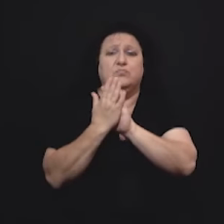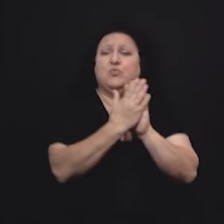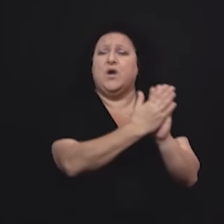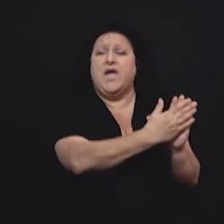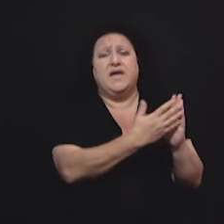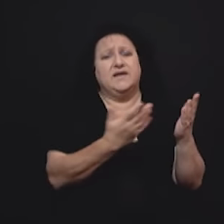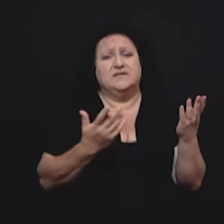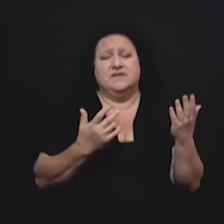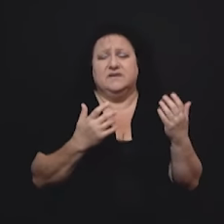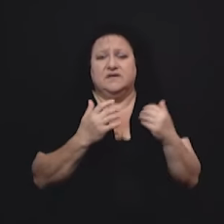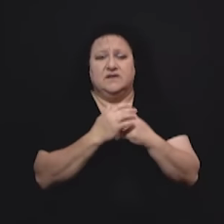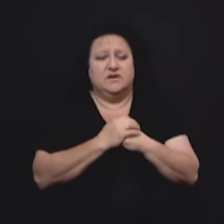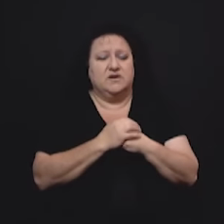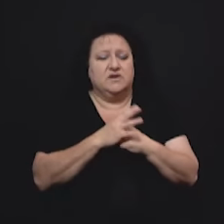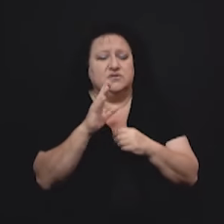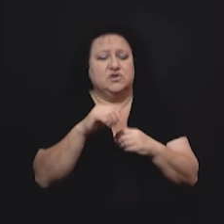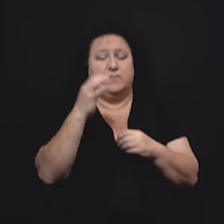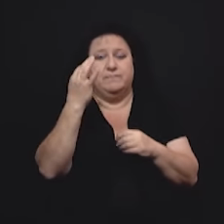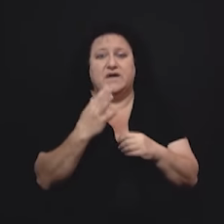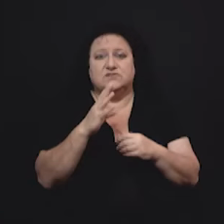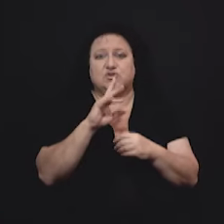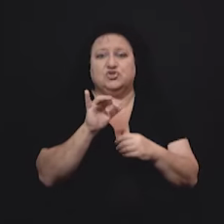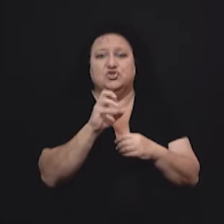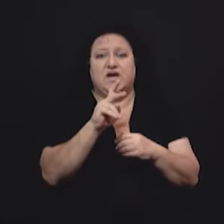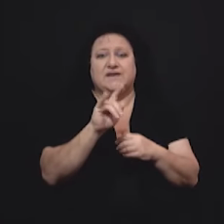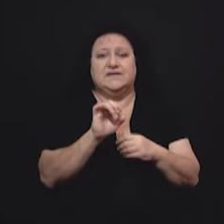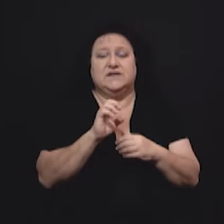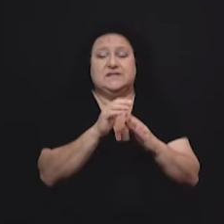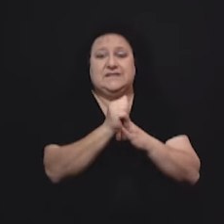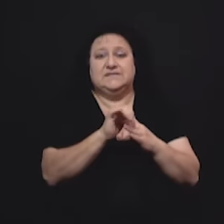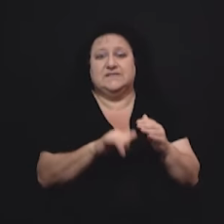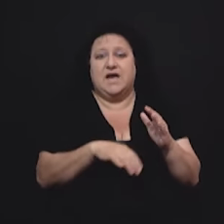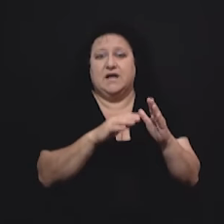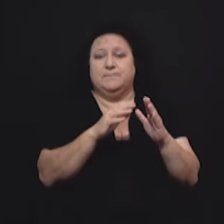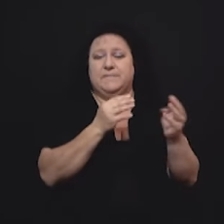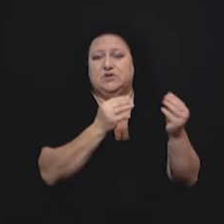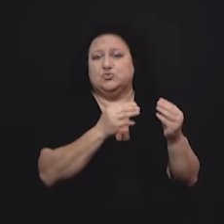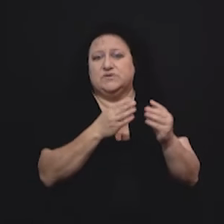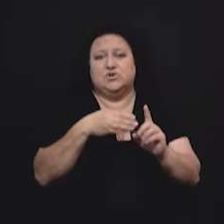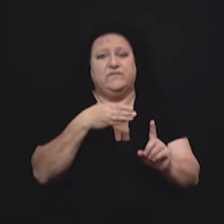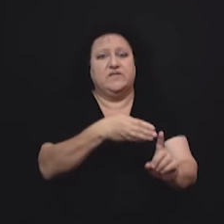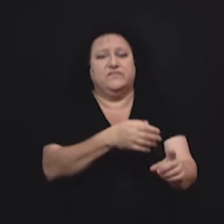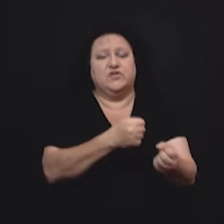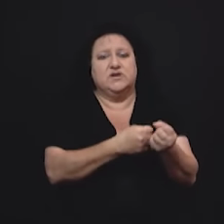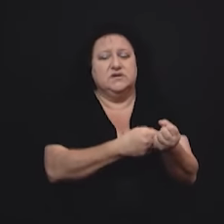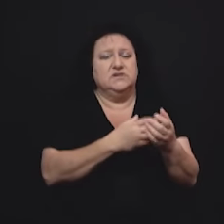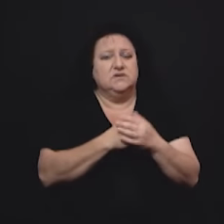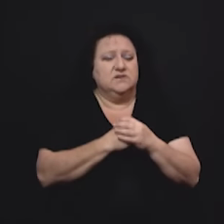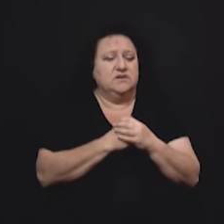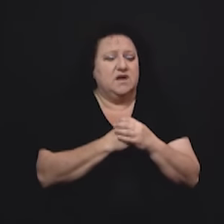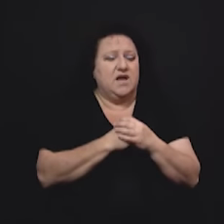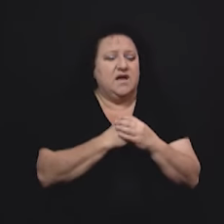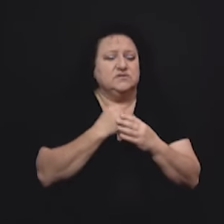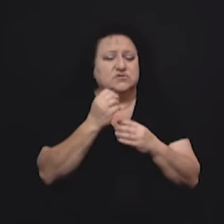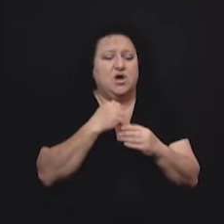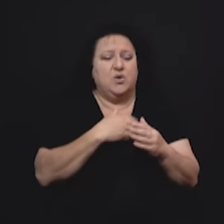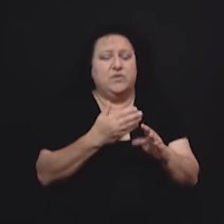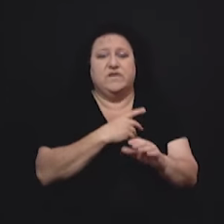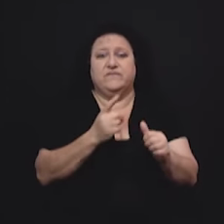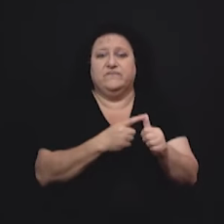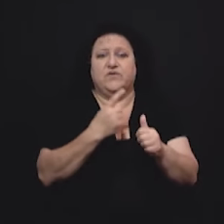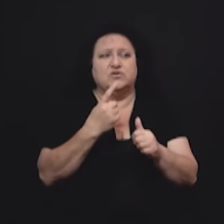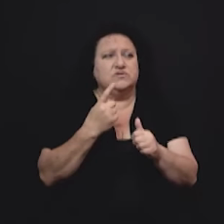Pastor Jackie leads that ministry so faithfully. We also, every Wednesday, Wednesday of the month, we have a night of prayer and worship. So